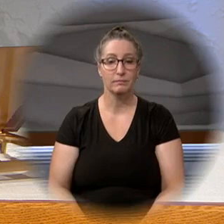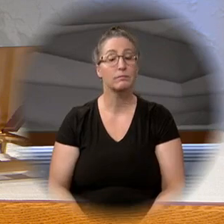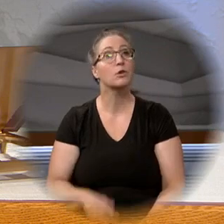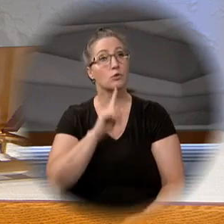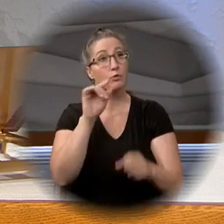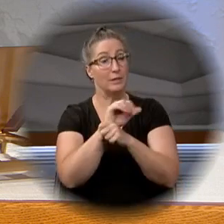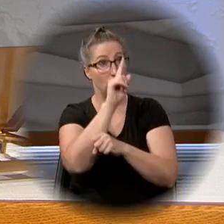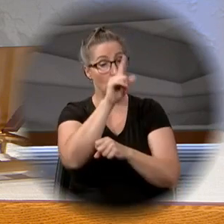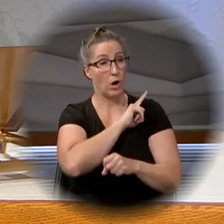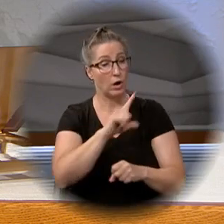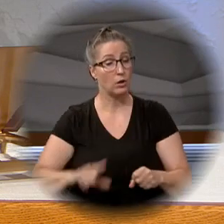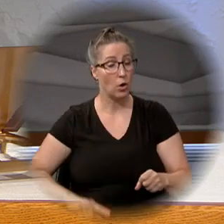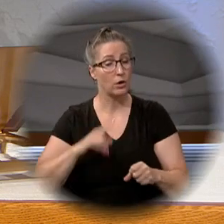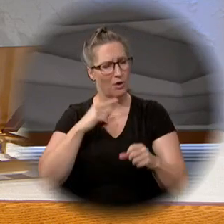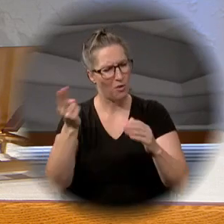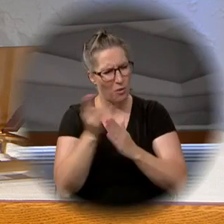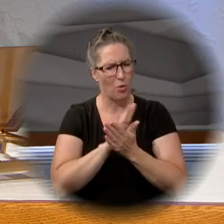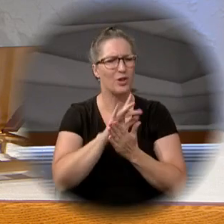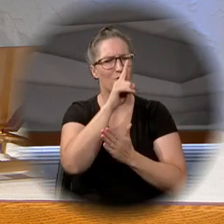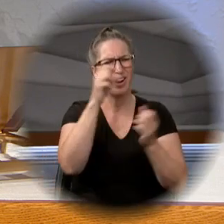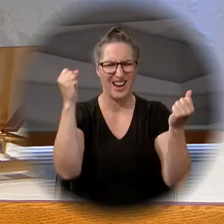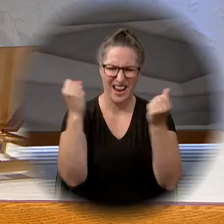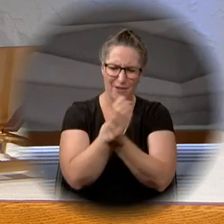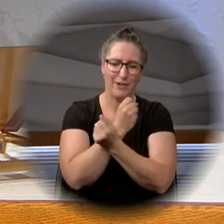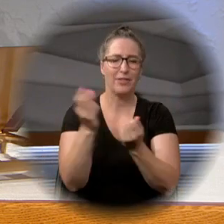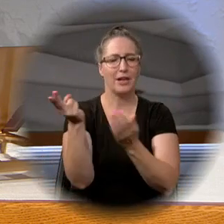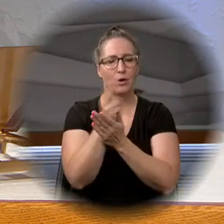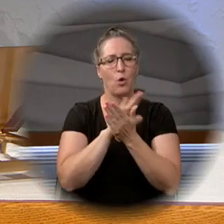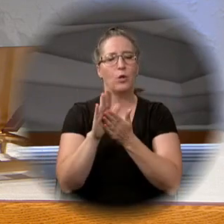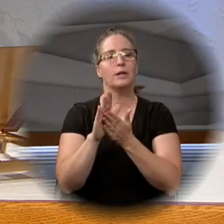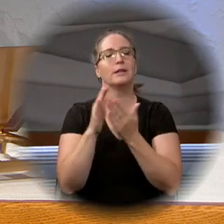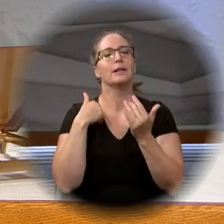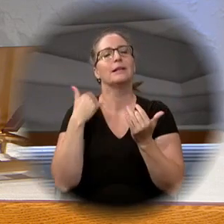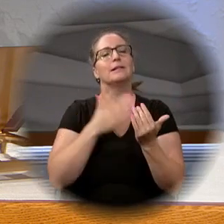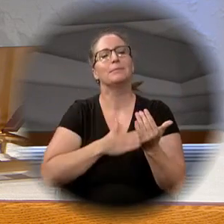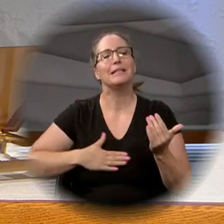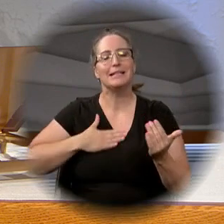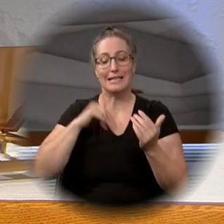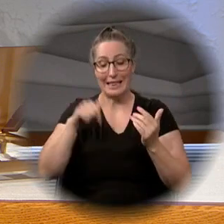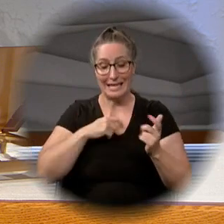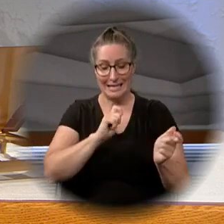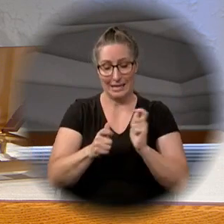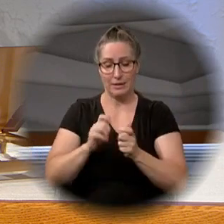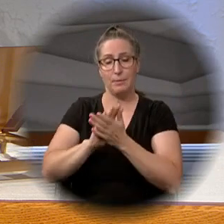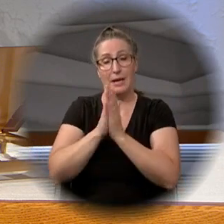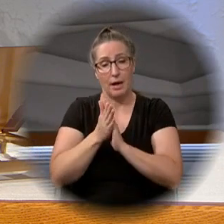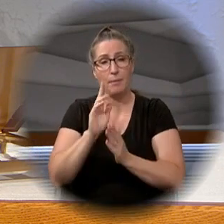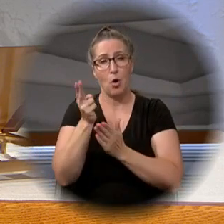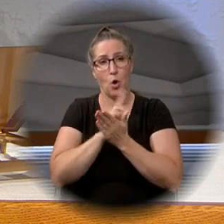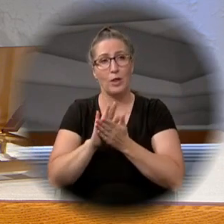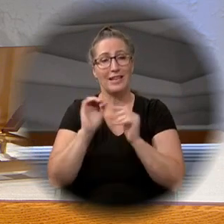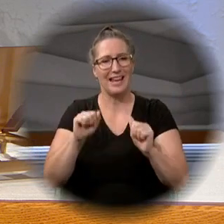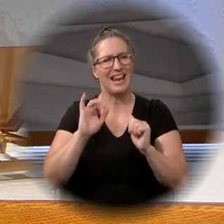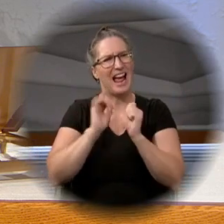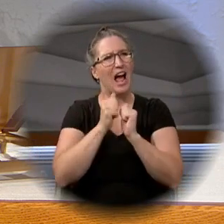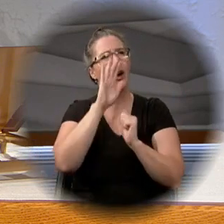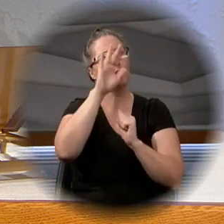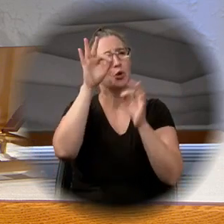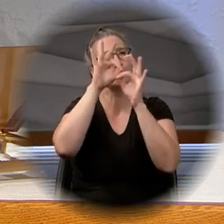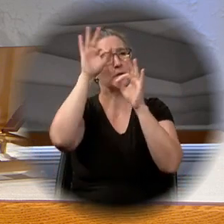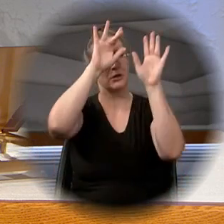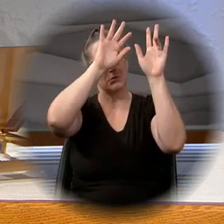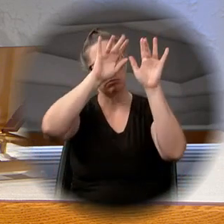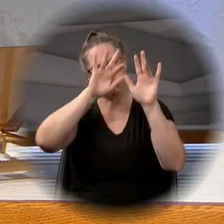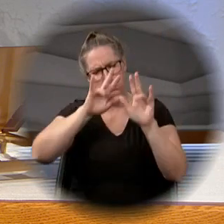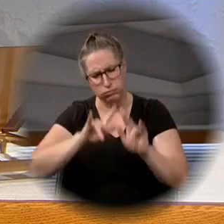You are indeed holy, O Lord, the fount of all holiness. Make holy, therefore, these gifts, we pray, by sending down your